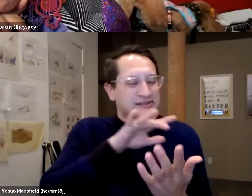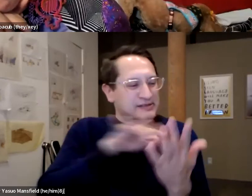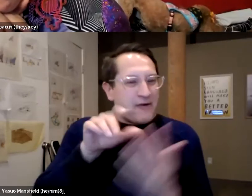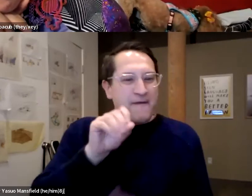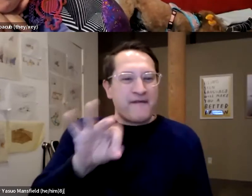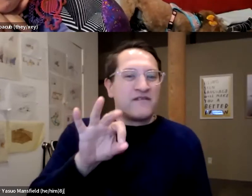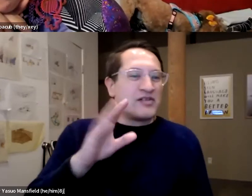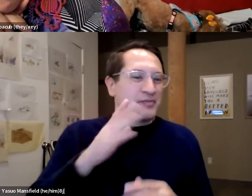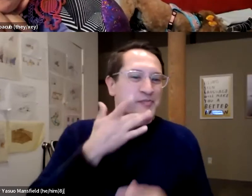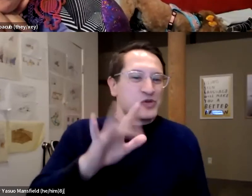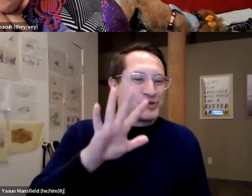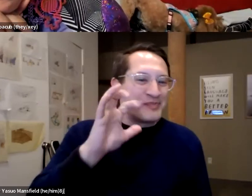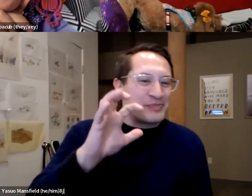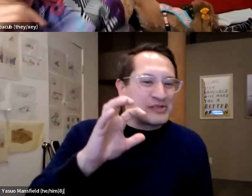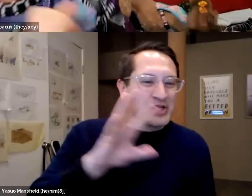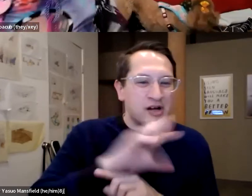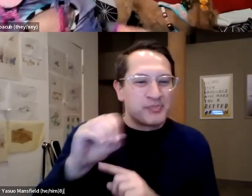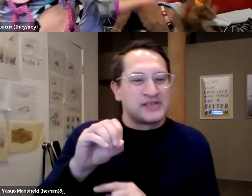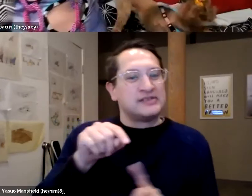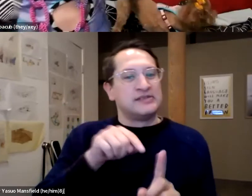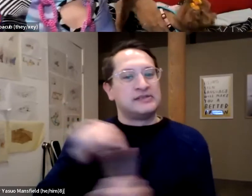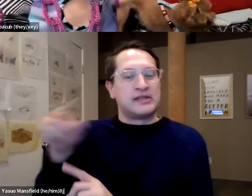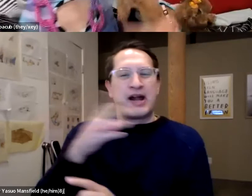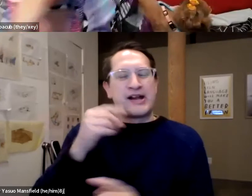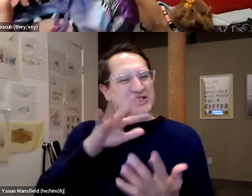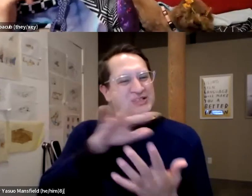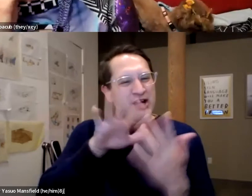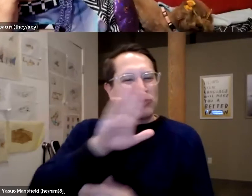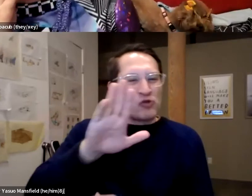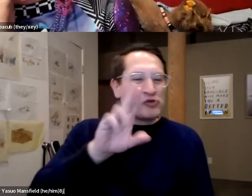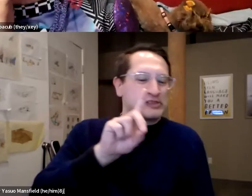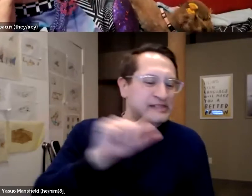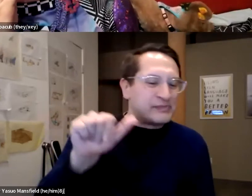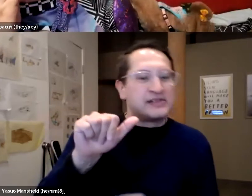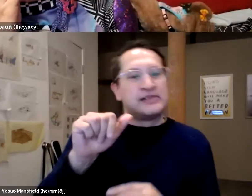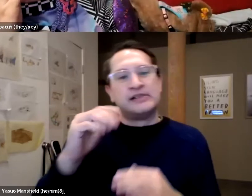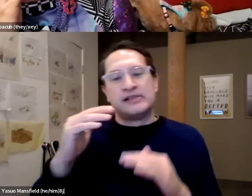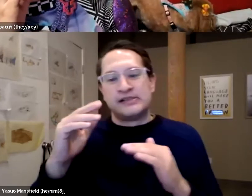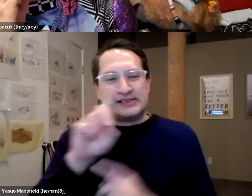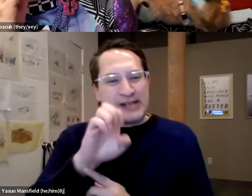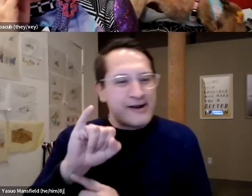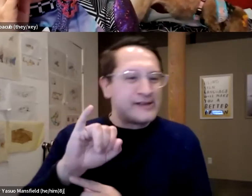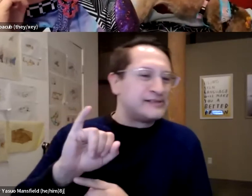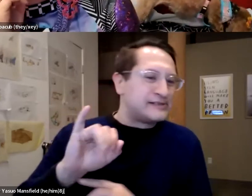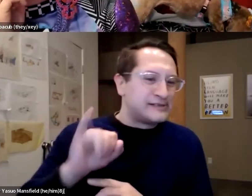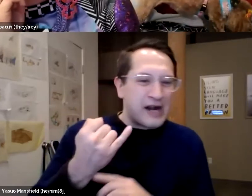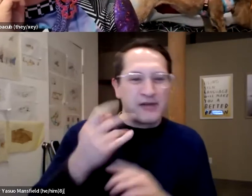disability. Rich Dovin did a study of the Fortune 500 companies and really studied their